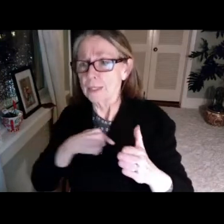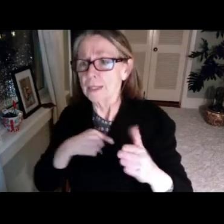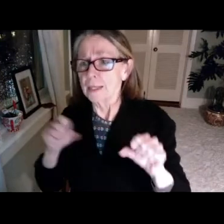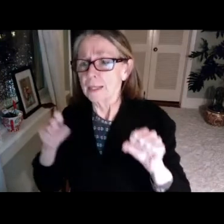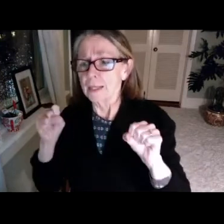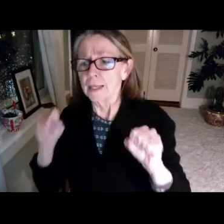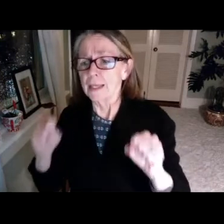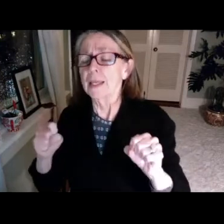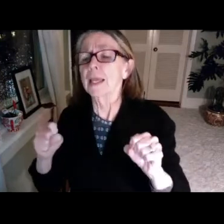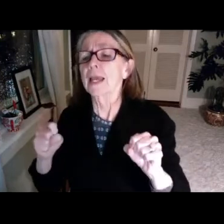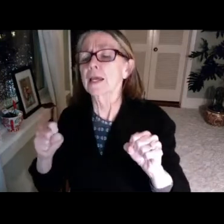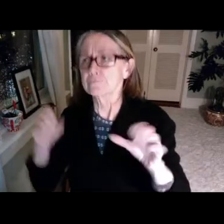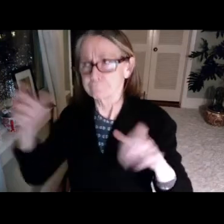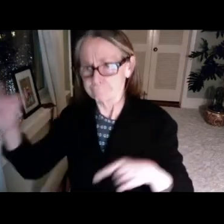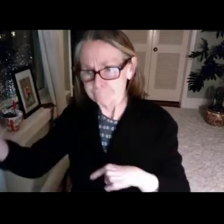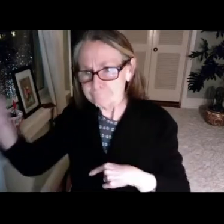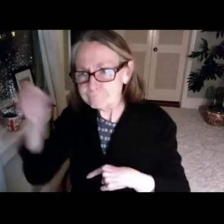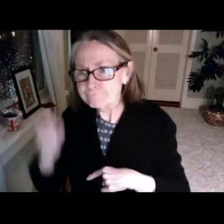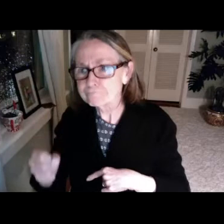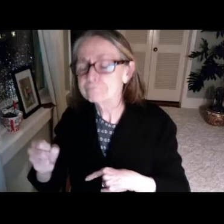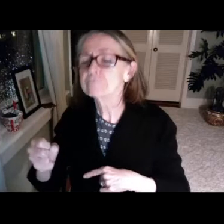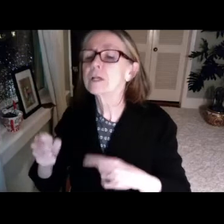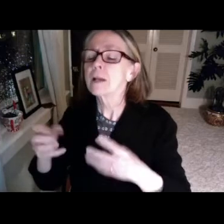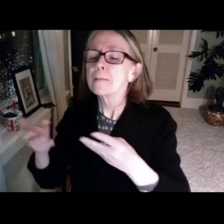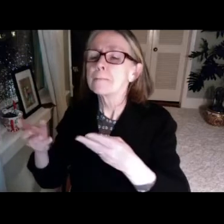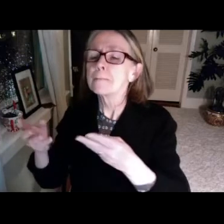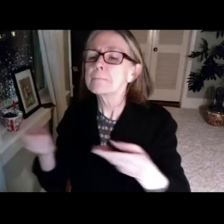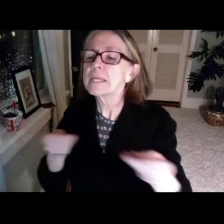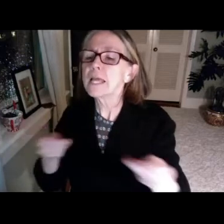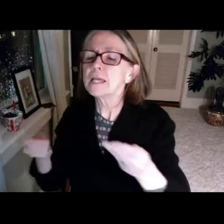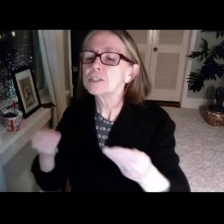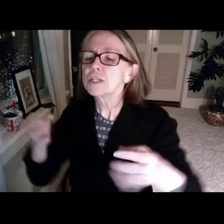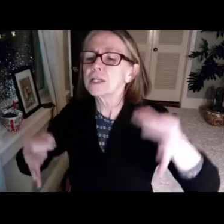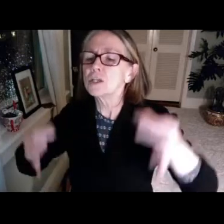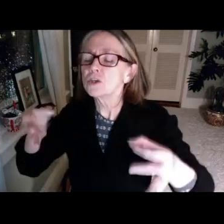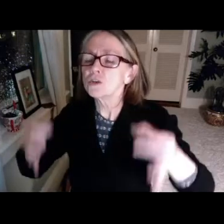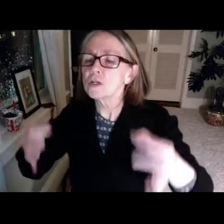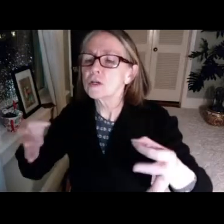provide them with representation at mediation or ORS hearings.